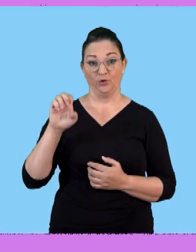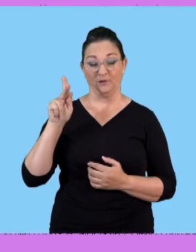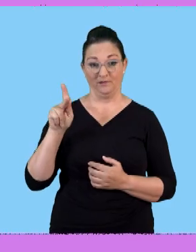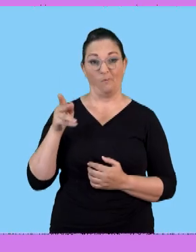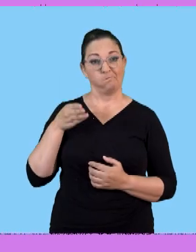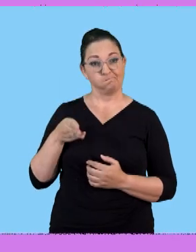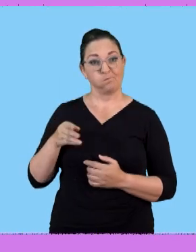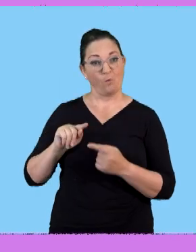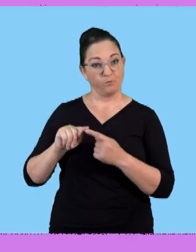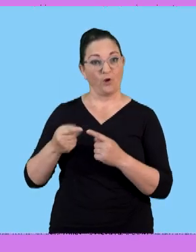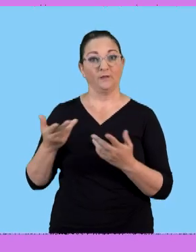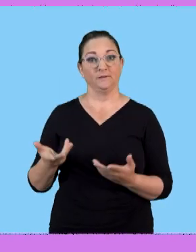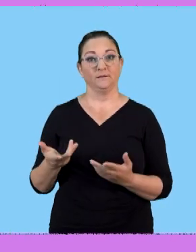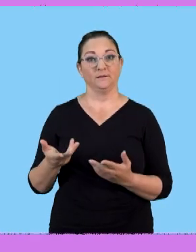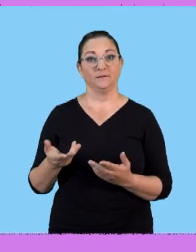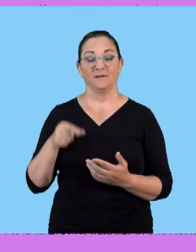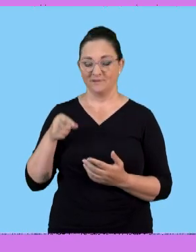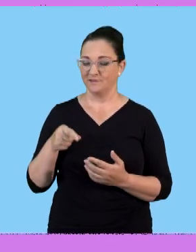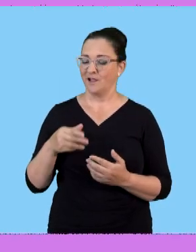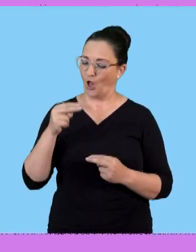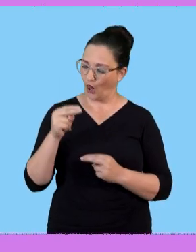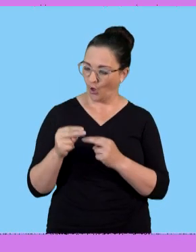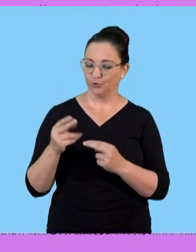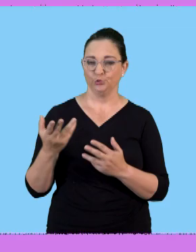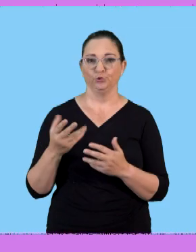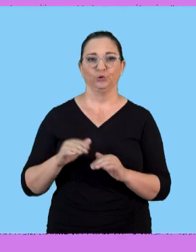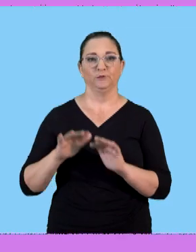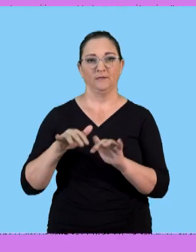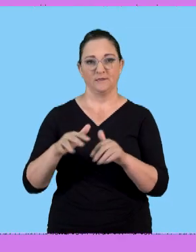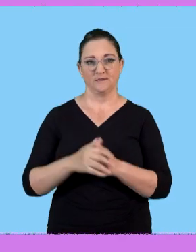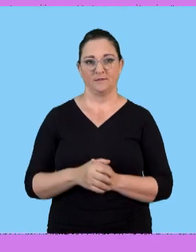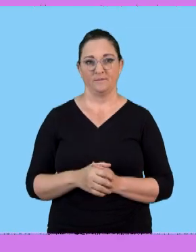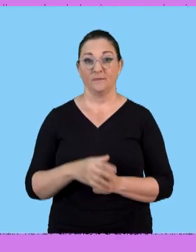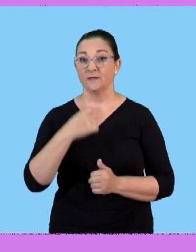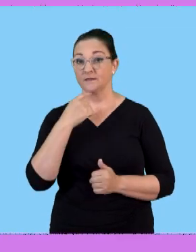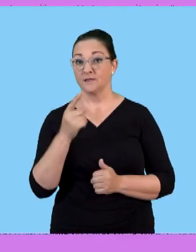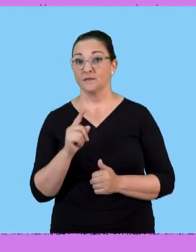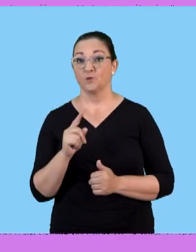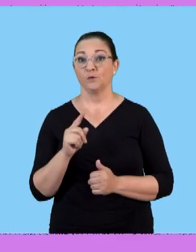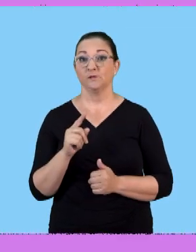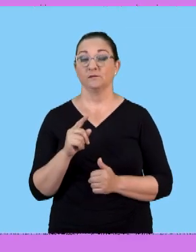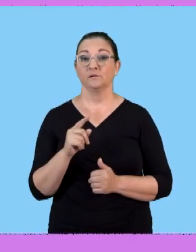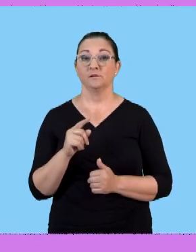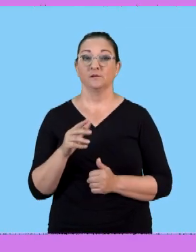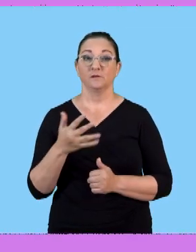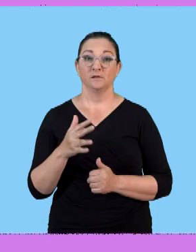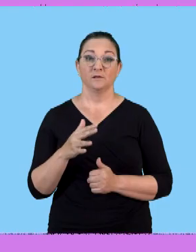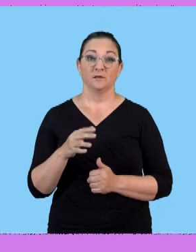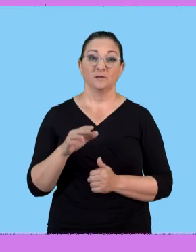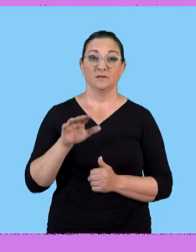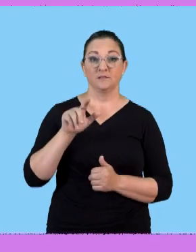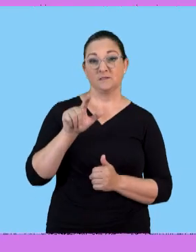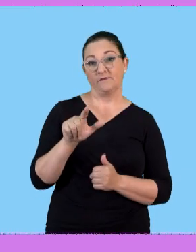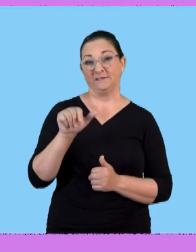point where these riders are closest to the sea. So we can basically say about 60